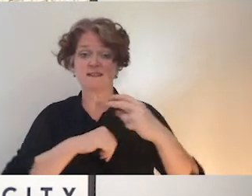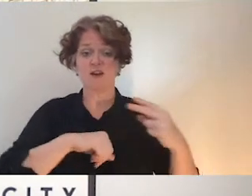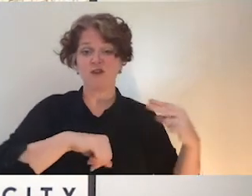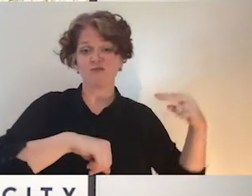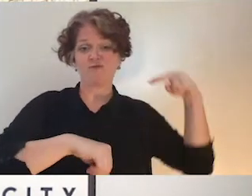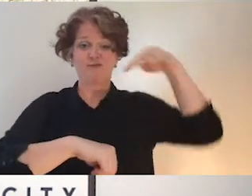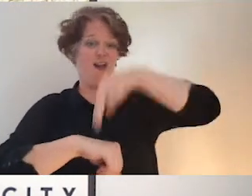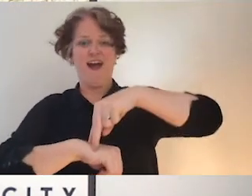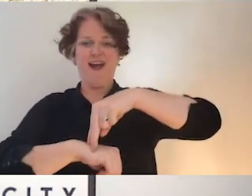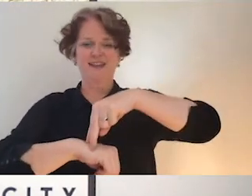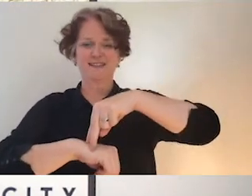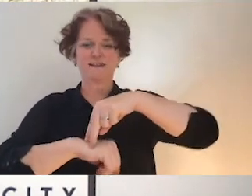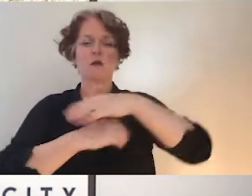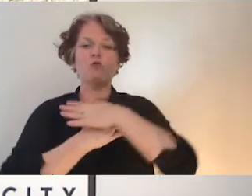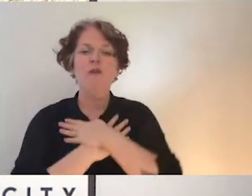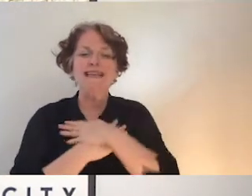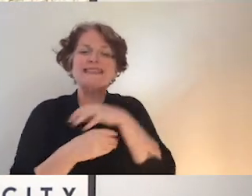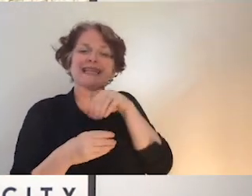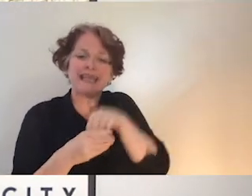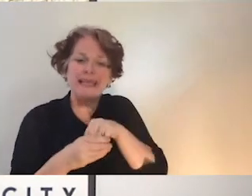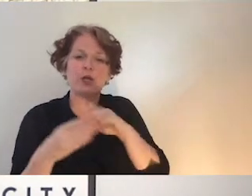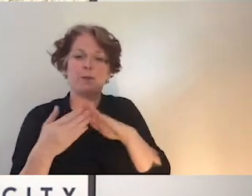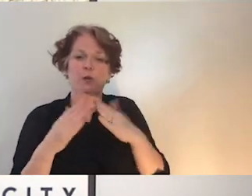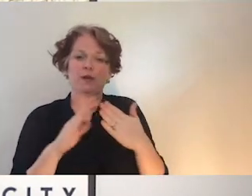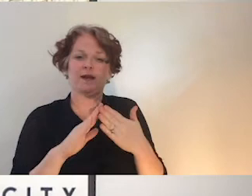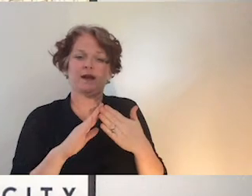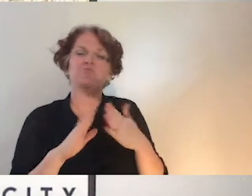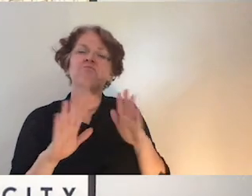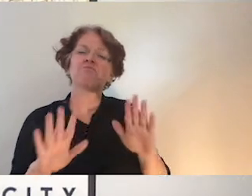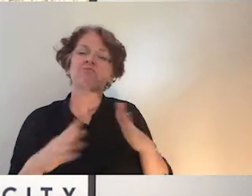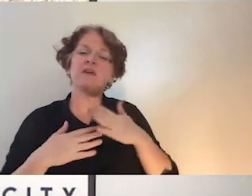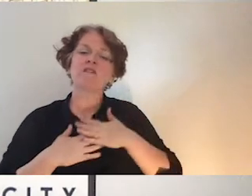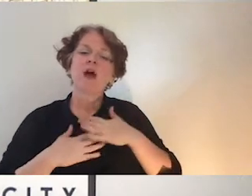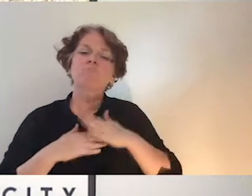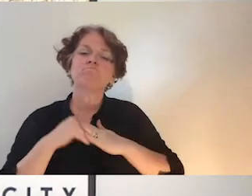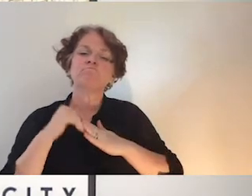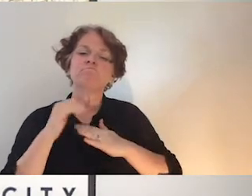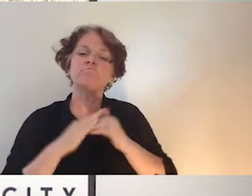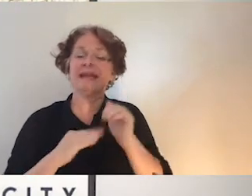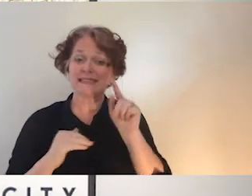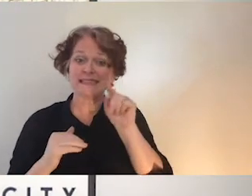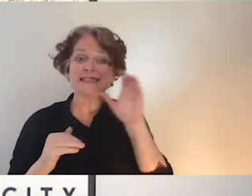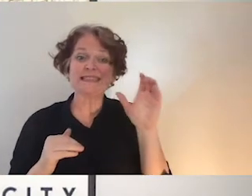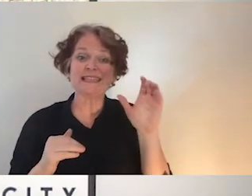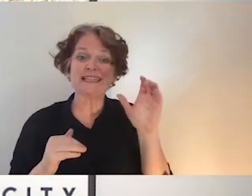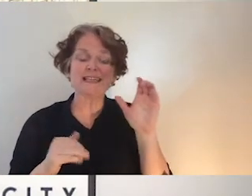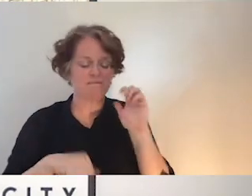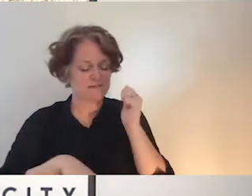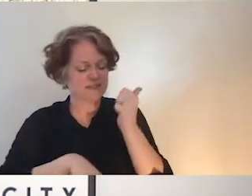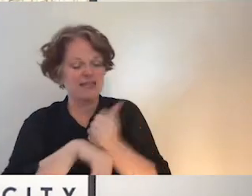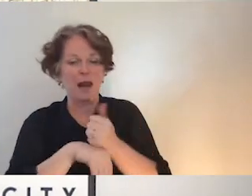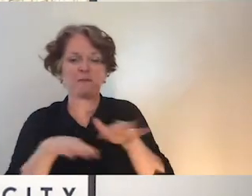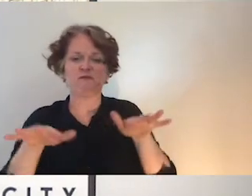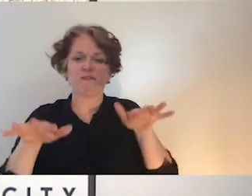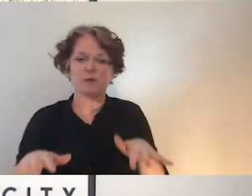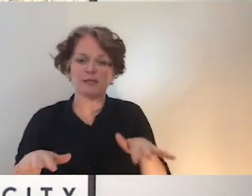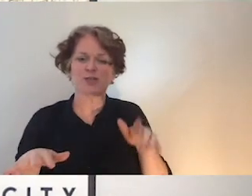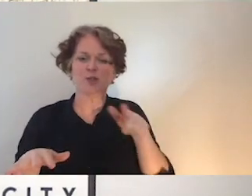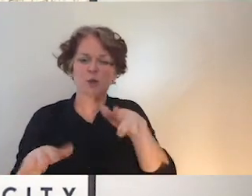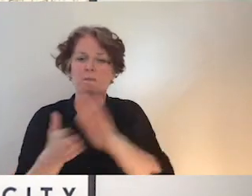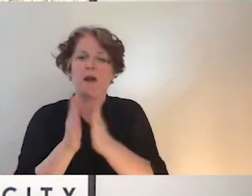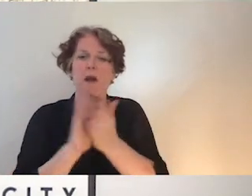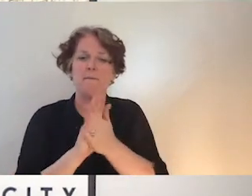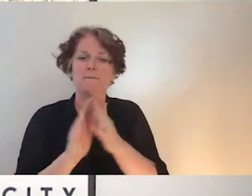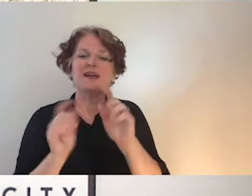then rise. Rest in community. Rest in knowing that your TC education has laid a foundation for you to be a